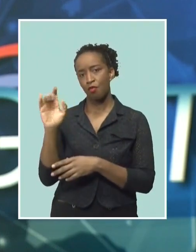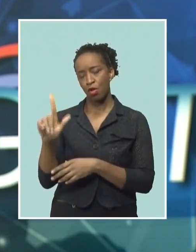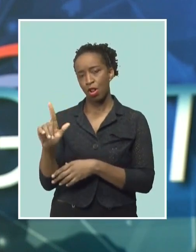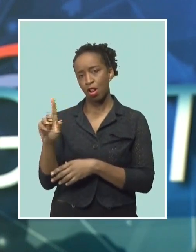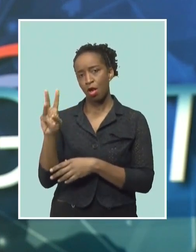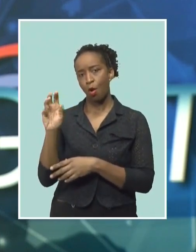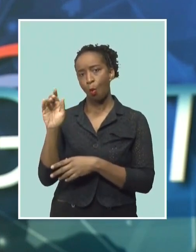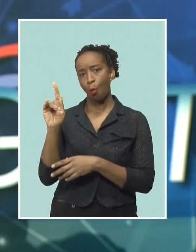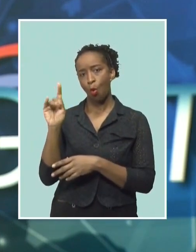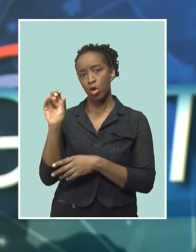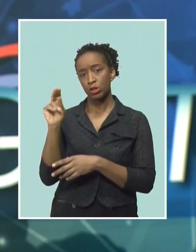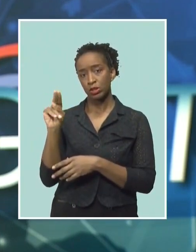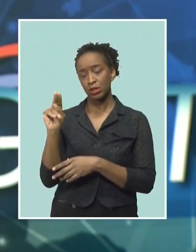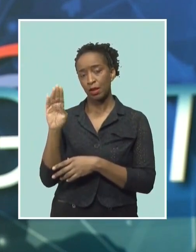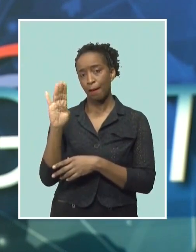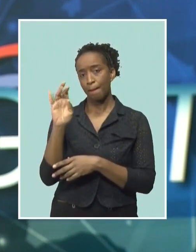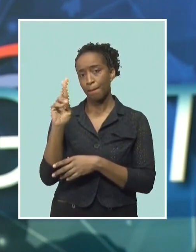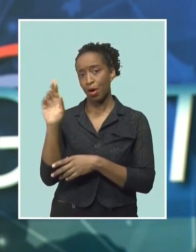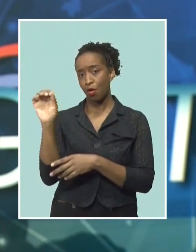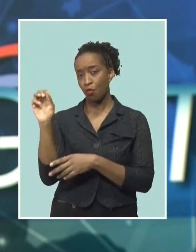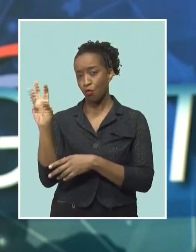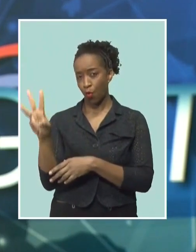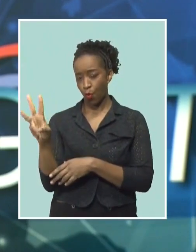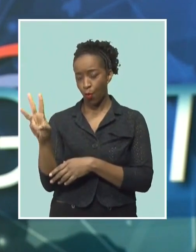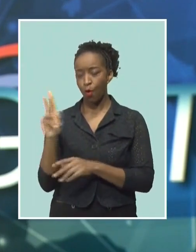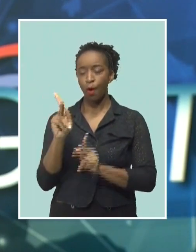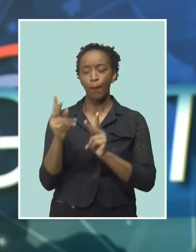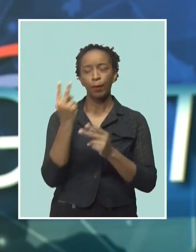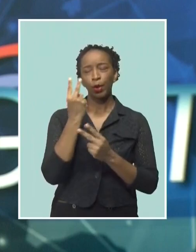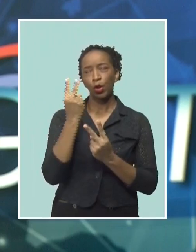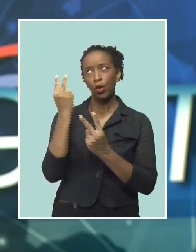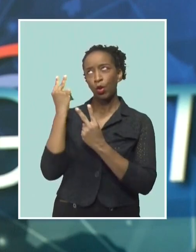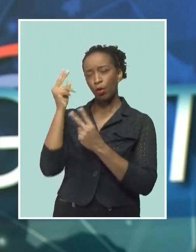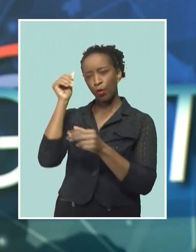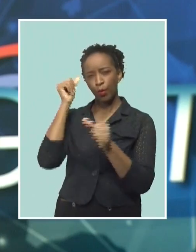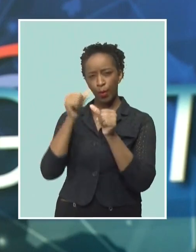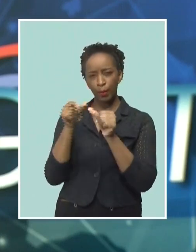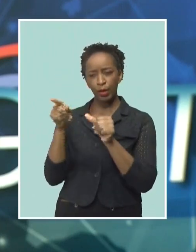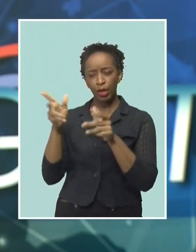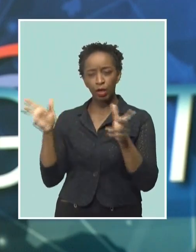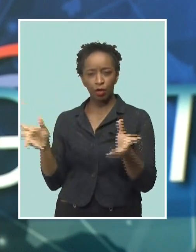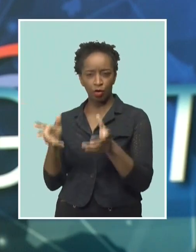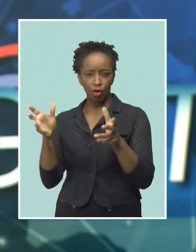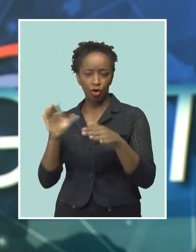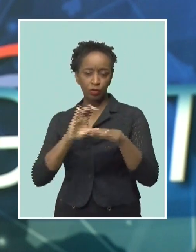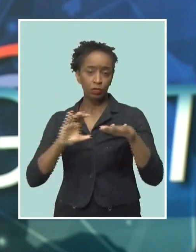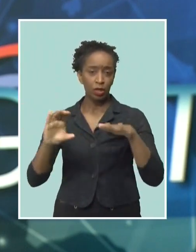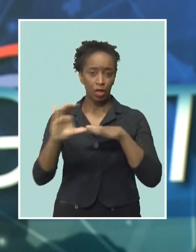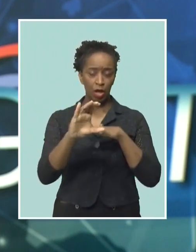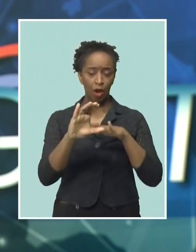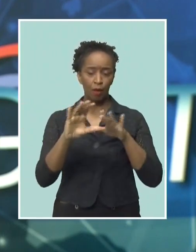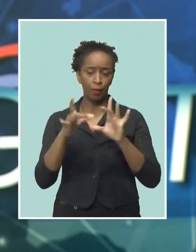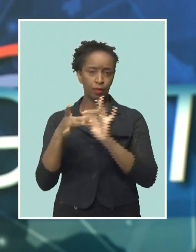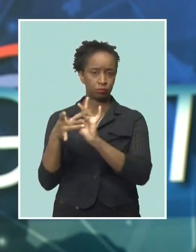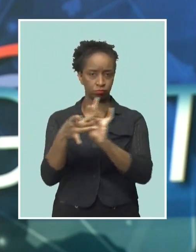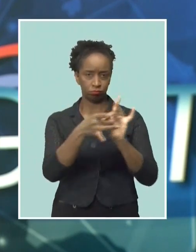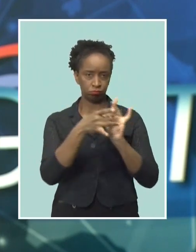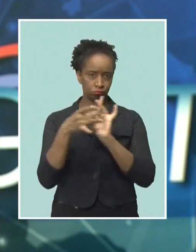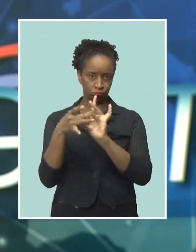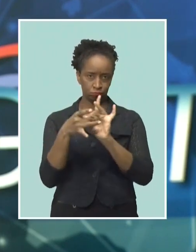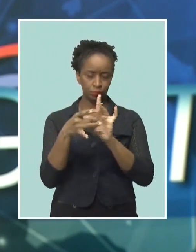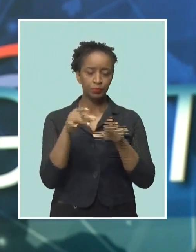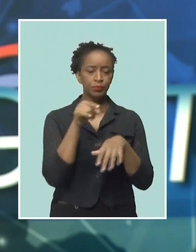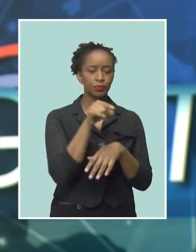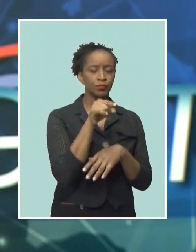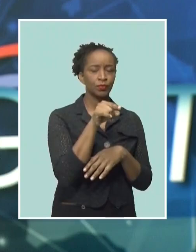and CARICOM integrationist. This is according to Barbados' ambassador to CARICOM, David Comachon. He was speaking as a guest on